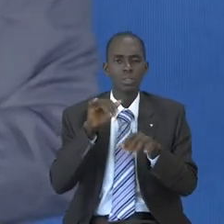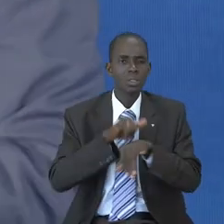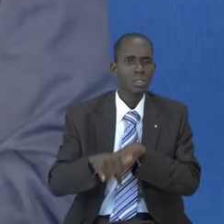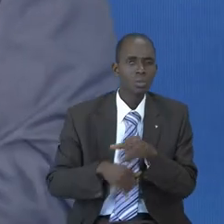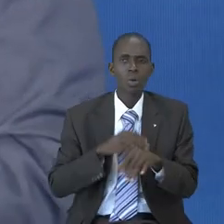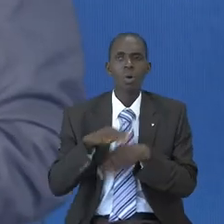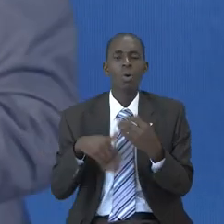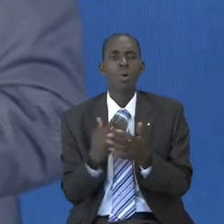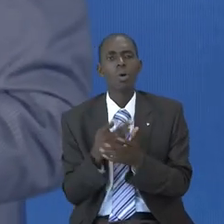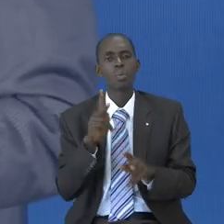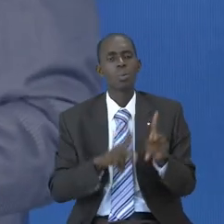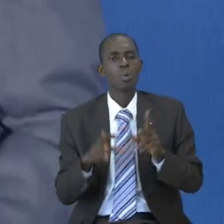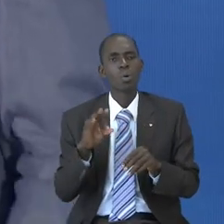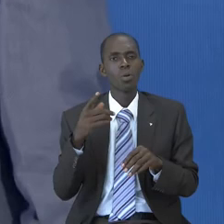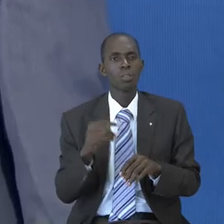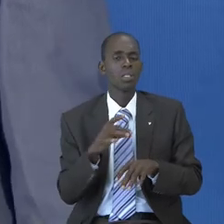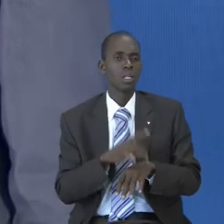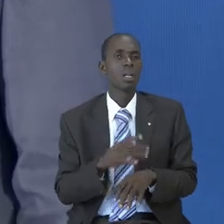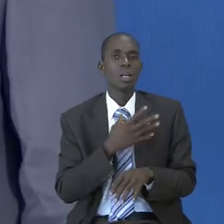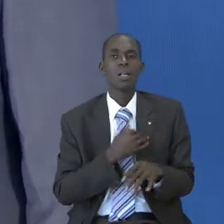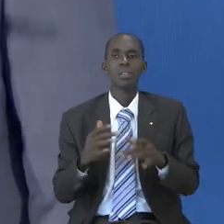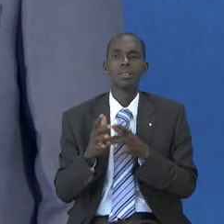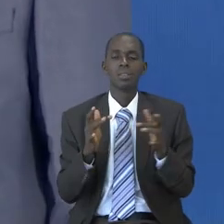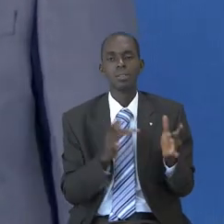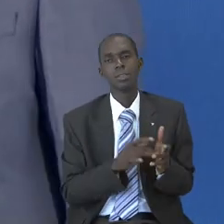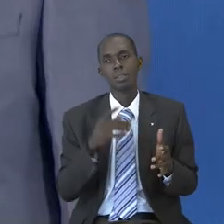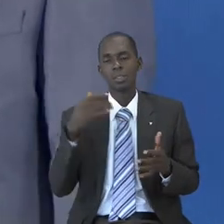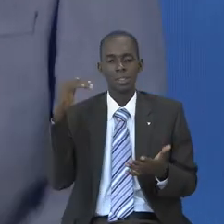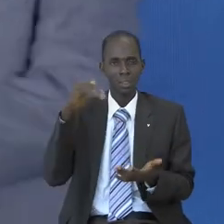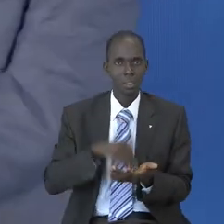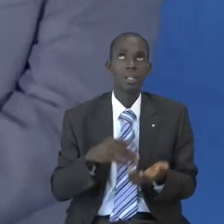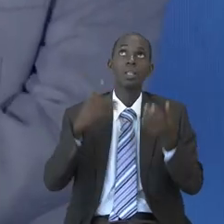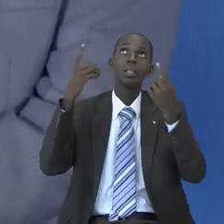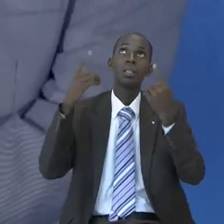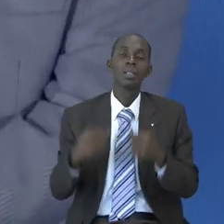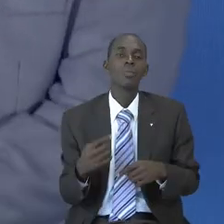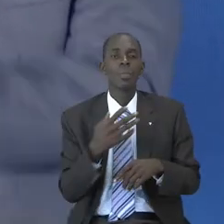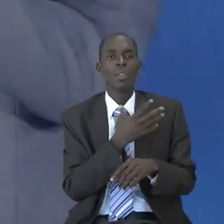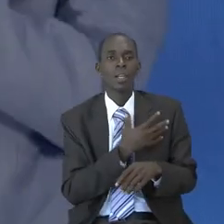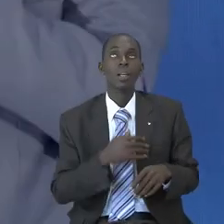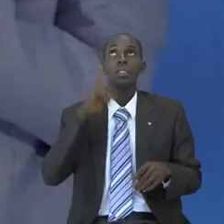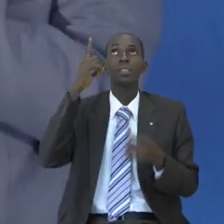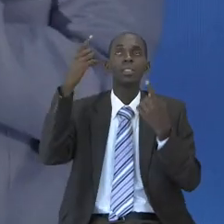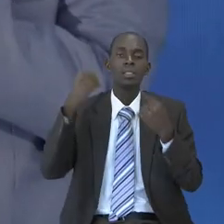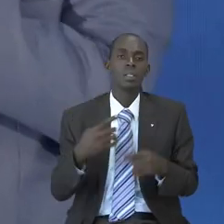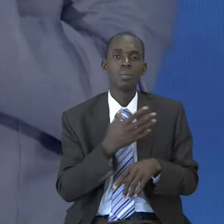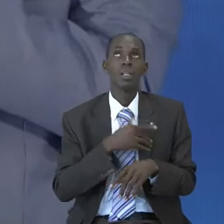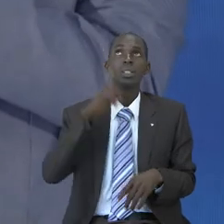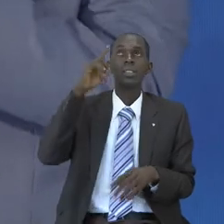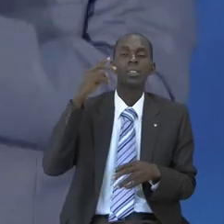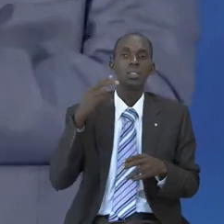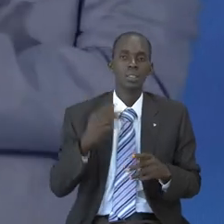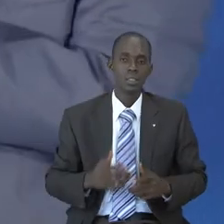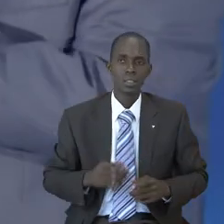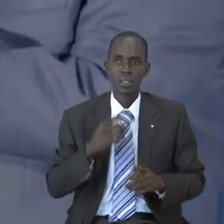of the earth. And Jesus again came, and he came, and his name is the